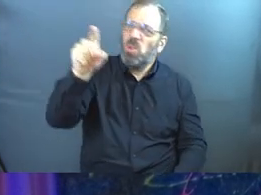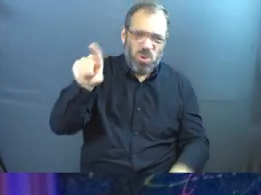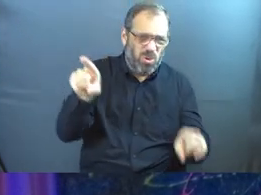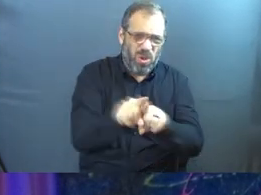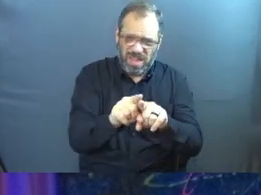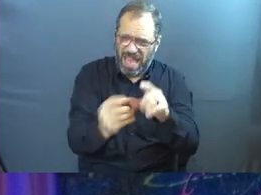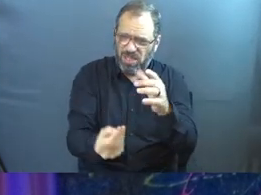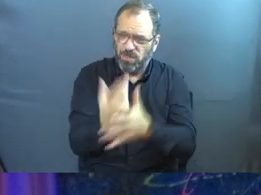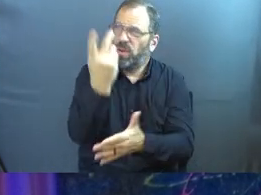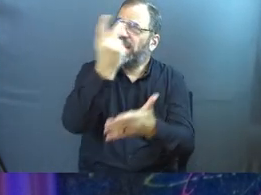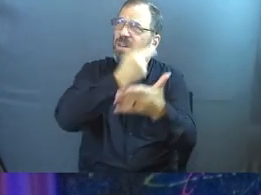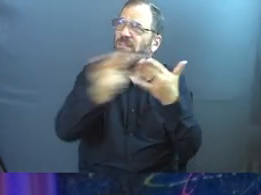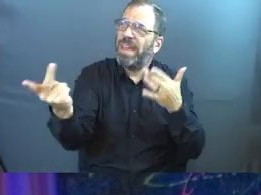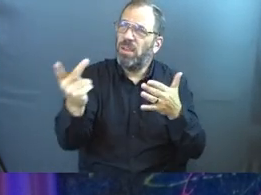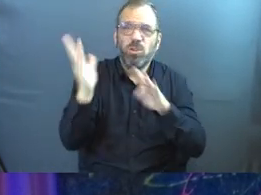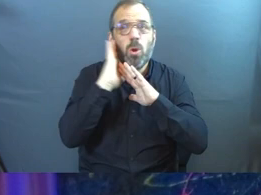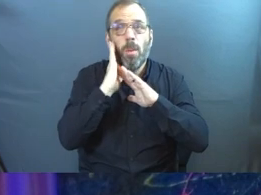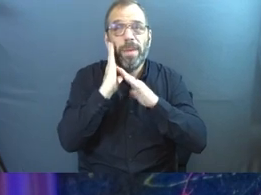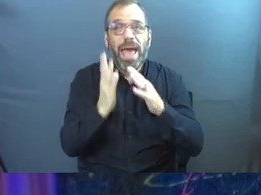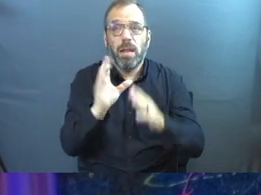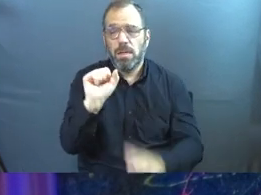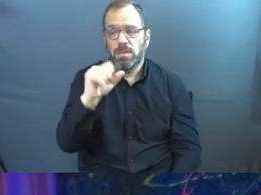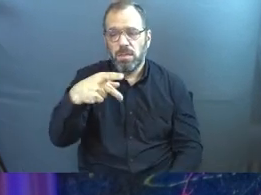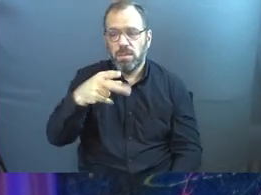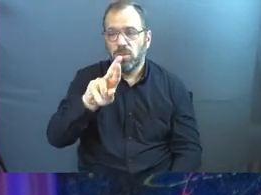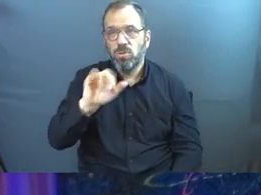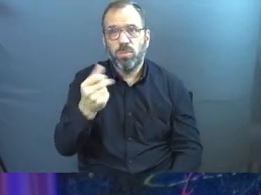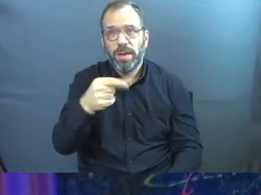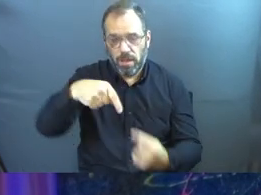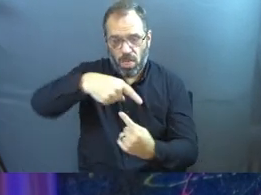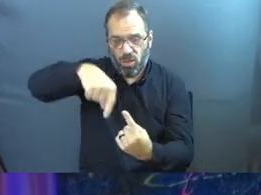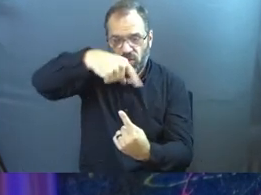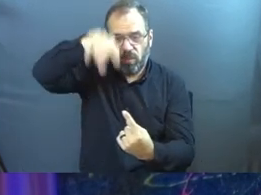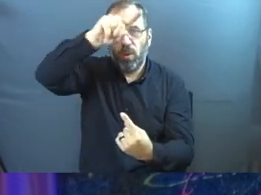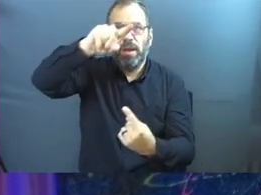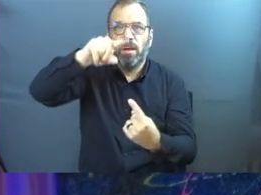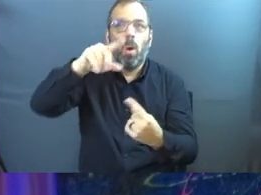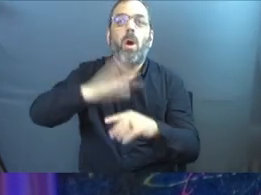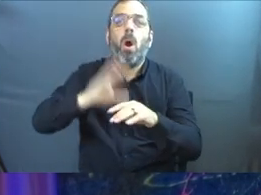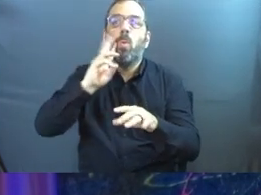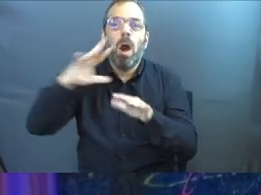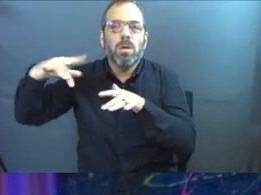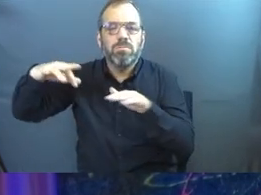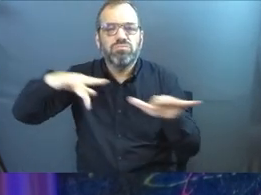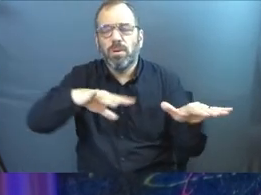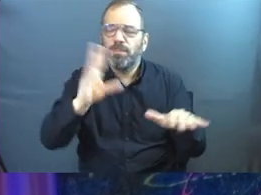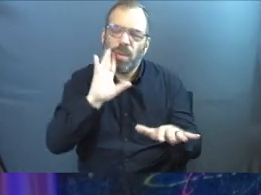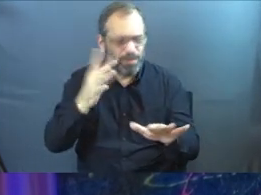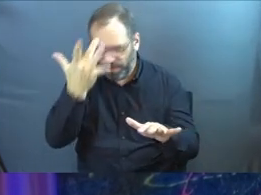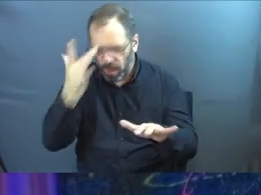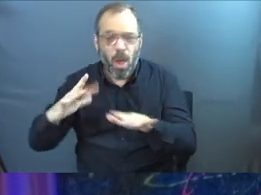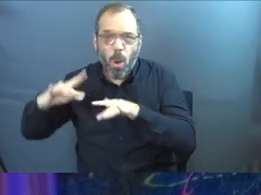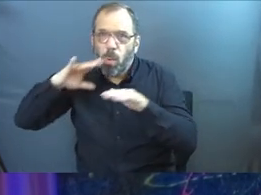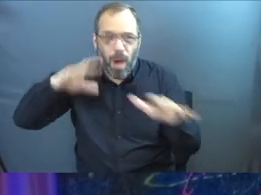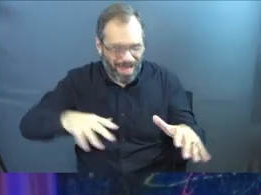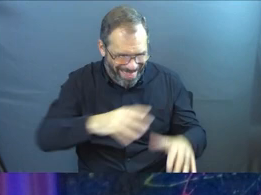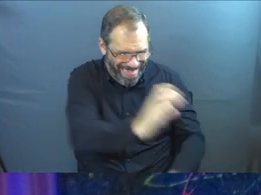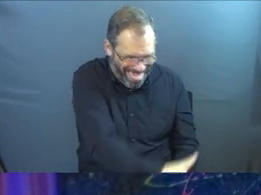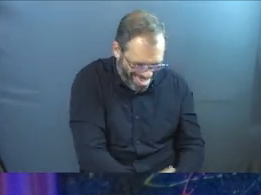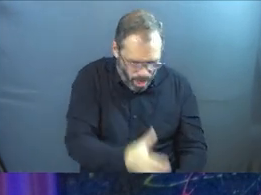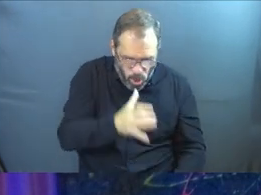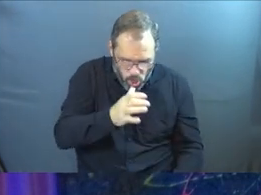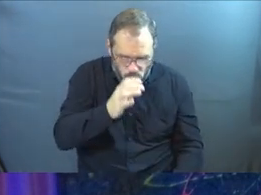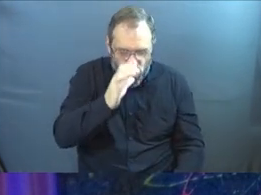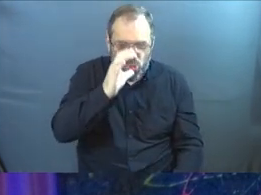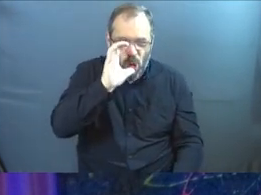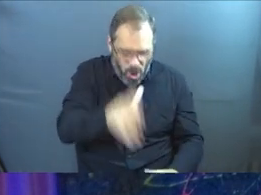like a spring that fails, God. He's like, God, it's like I go to a spring out in the woods where I depend to get water from it,